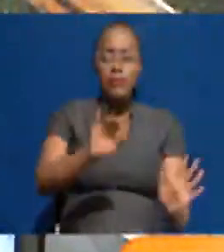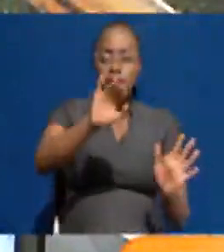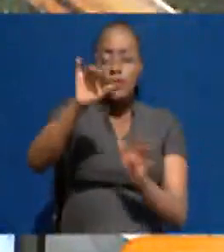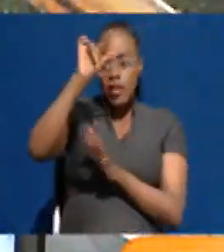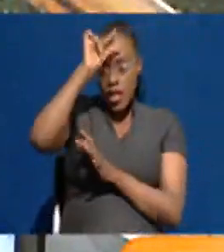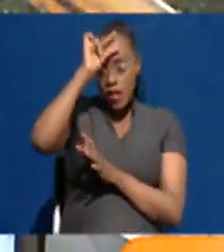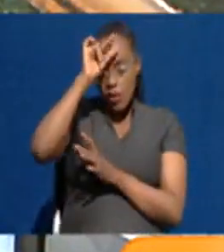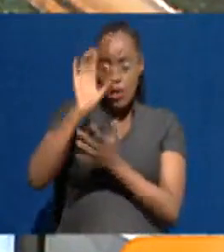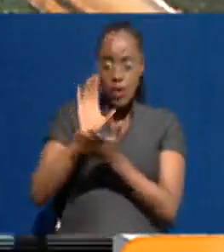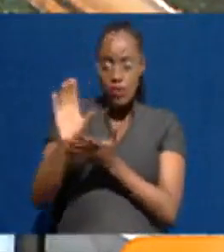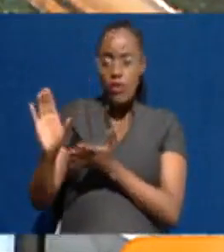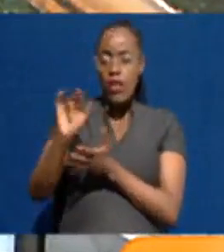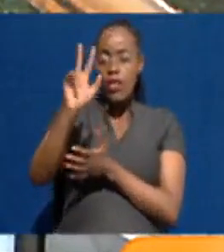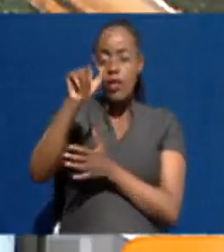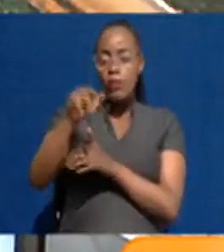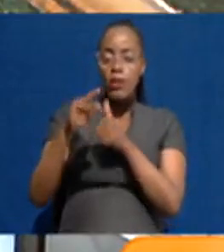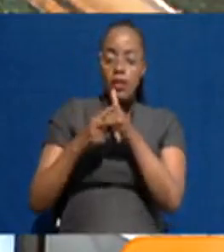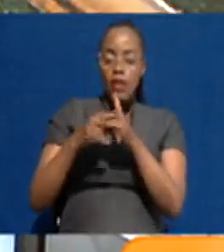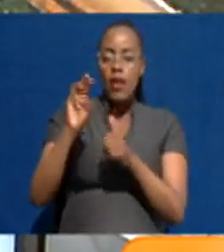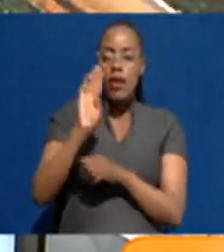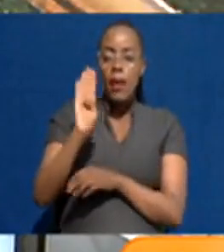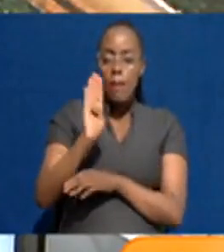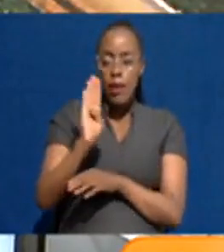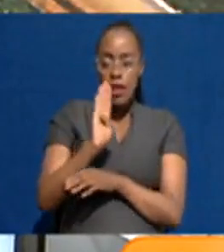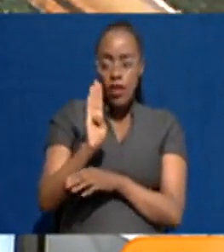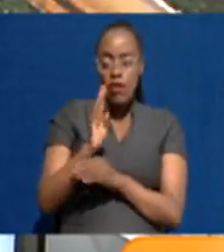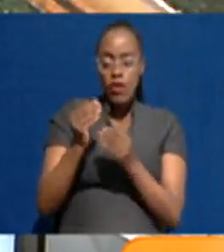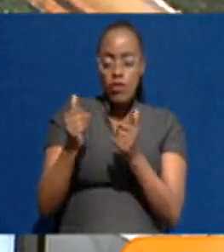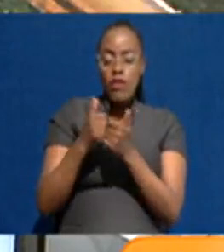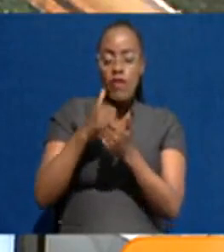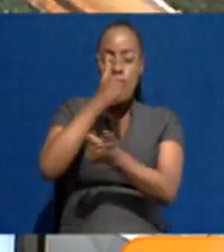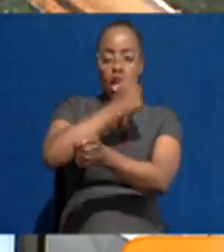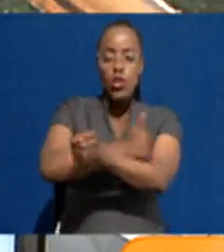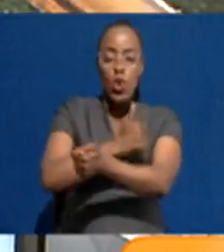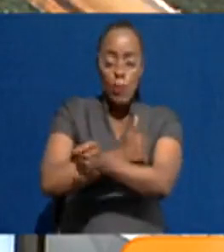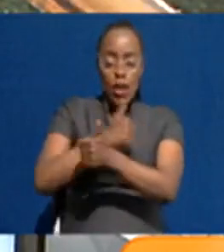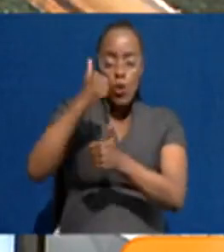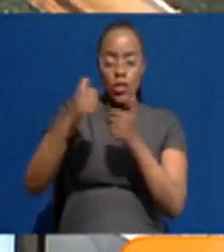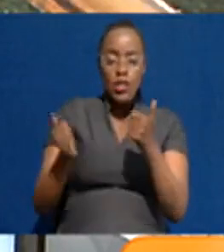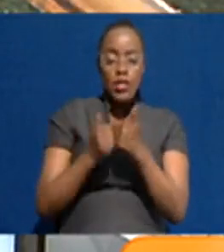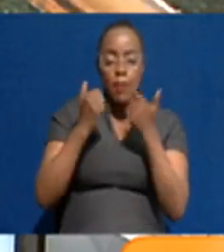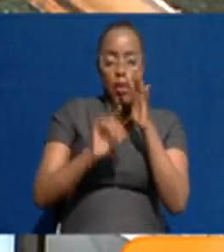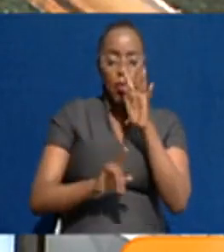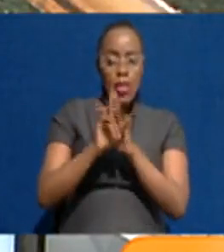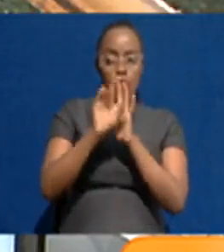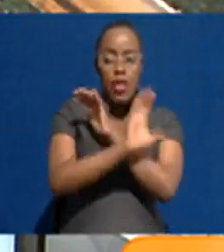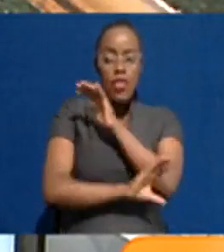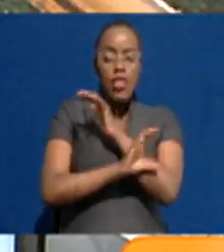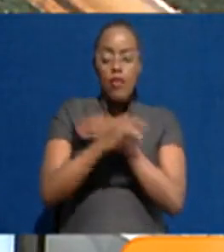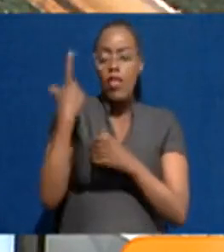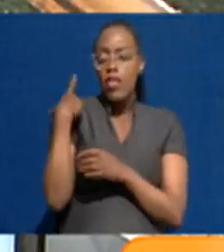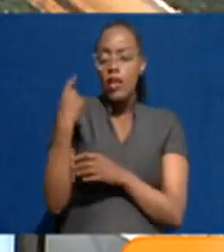The government has set aside 3.7 billion shillings to curb the doping menace that is on the rise in the country following